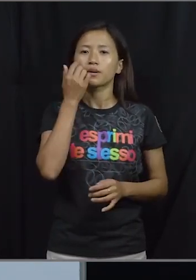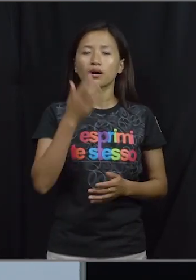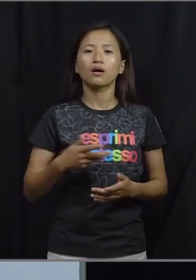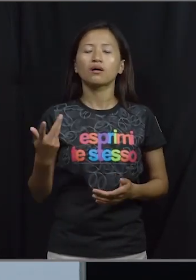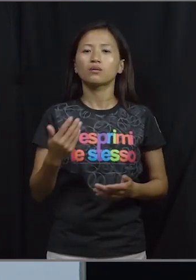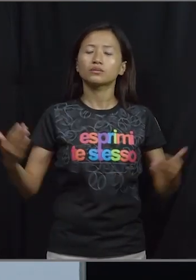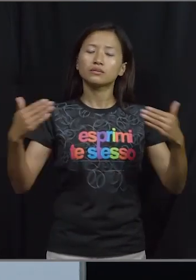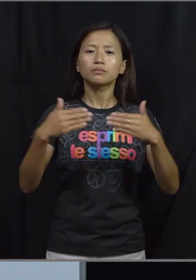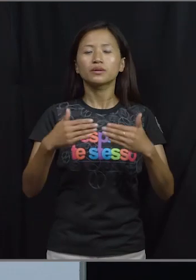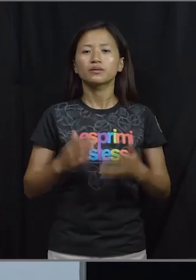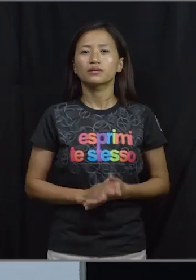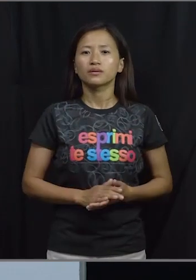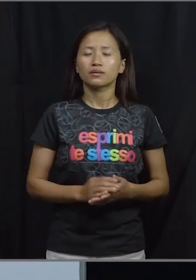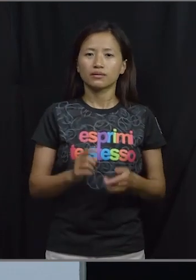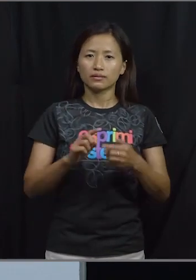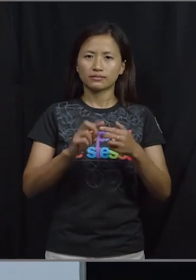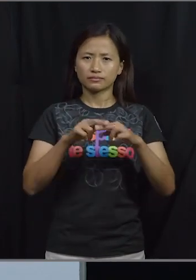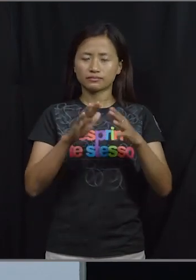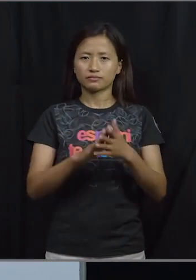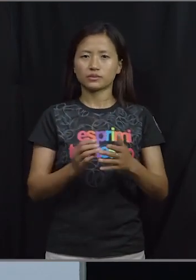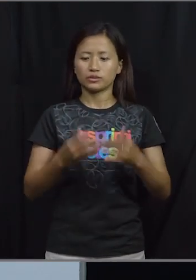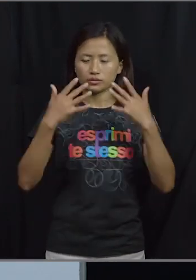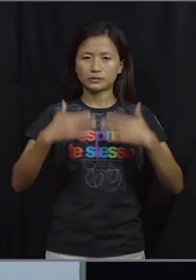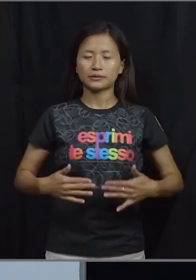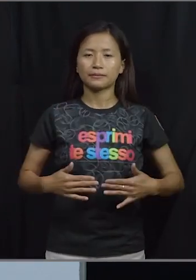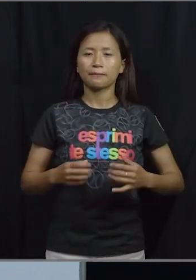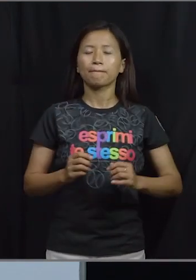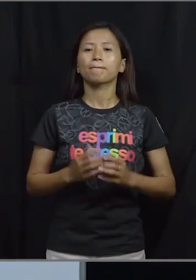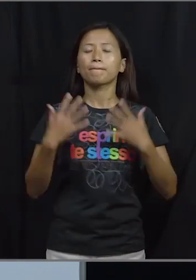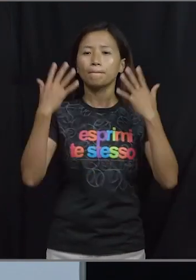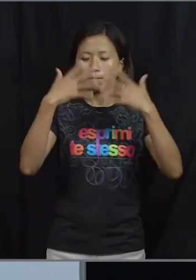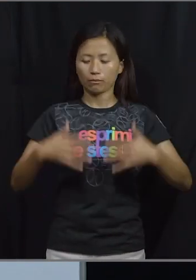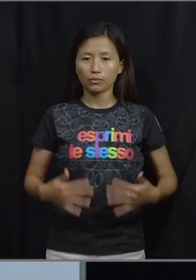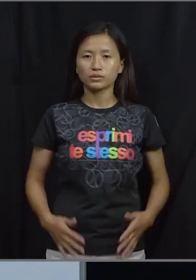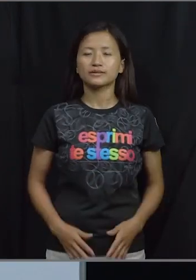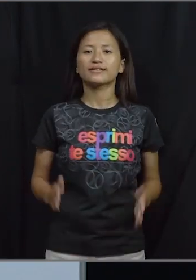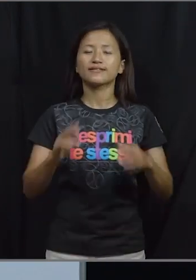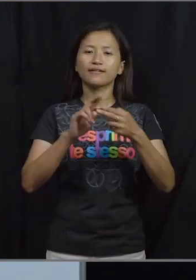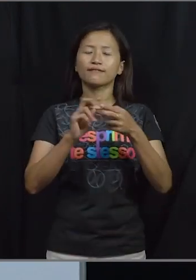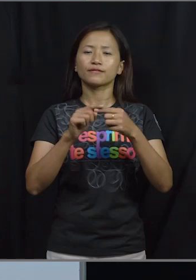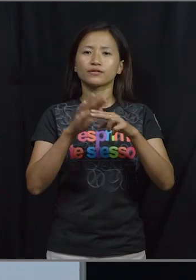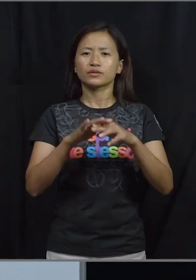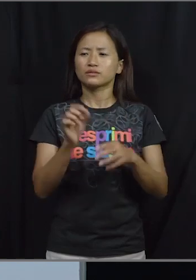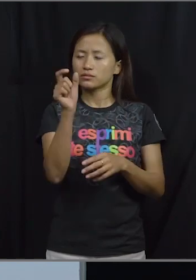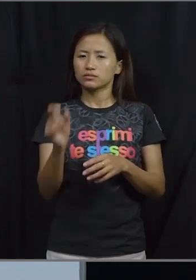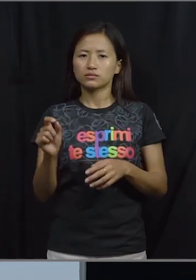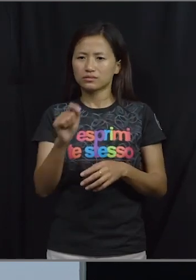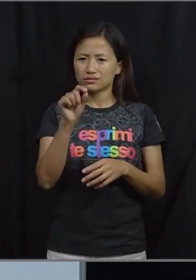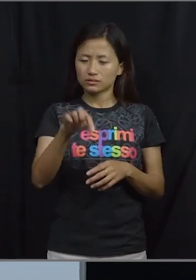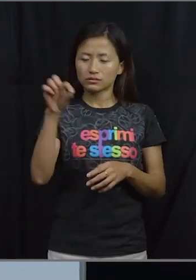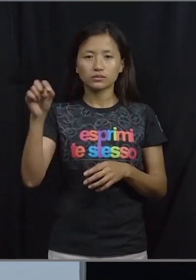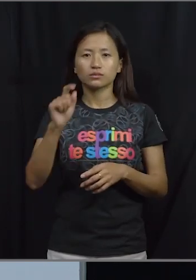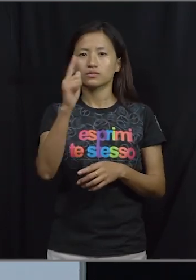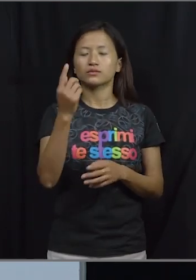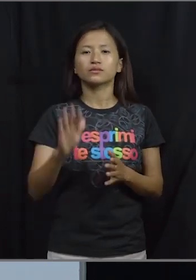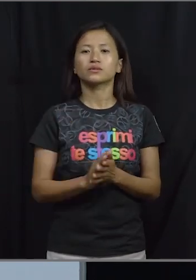did they meet? In fact, our human body, the very fact that each one of us, we are very different from the